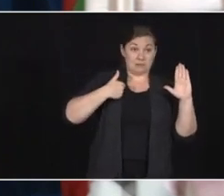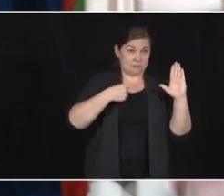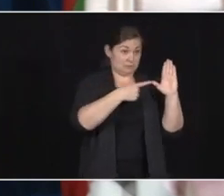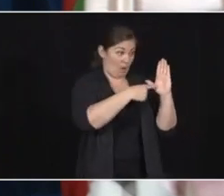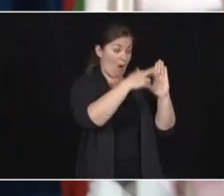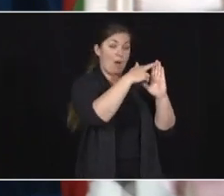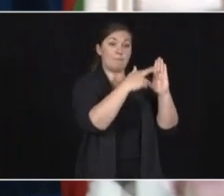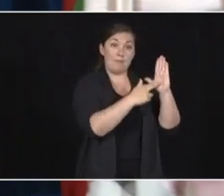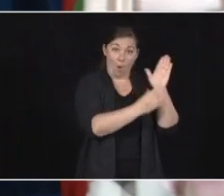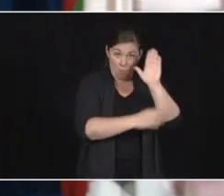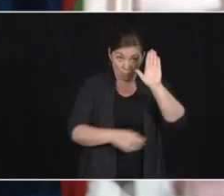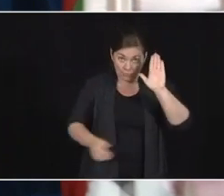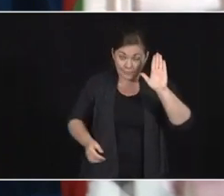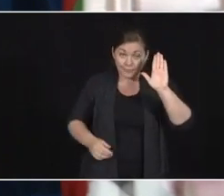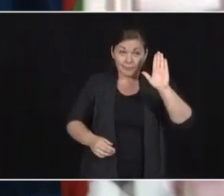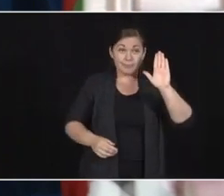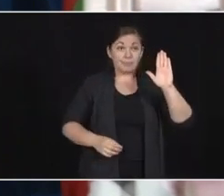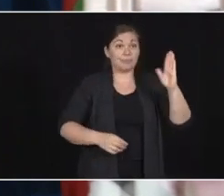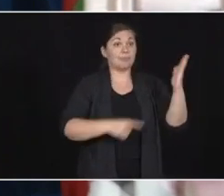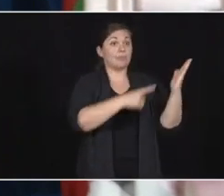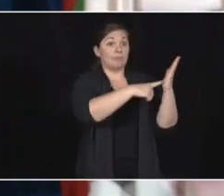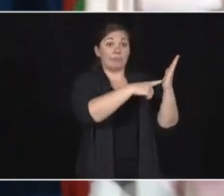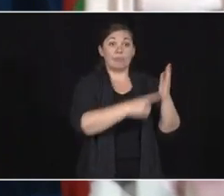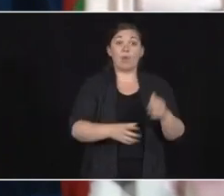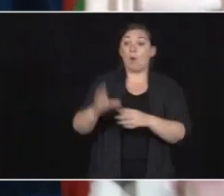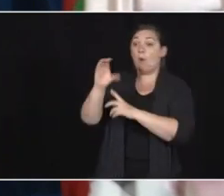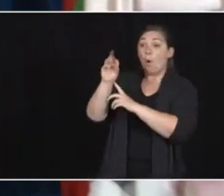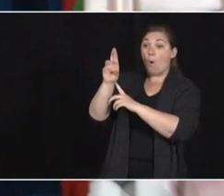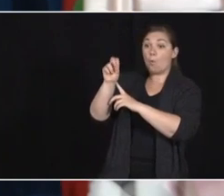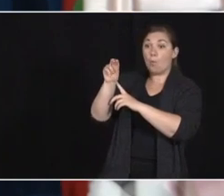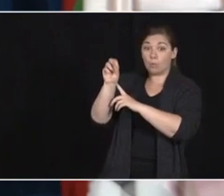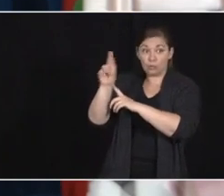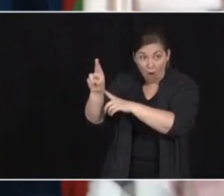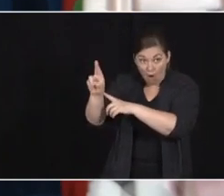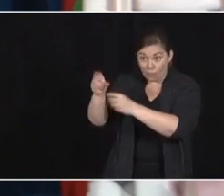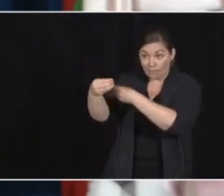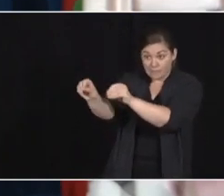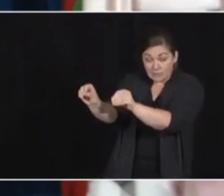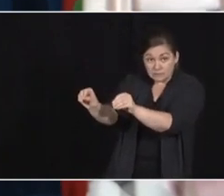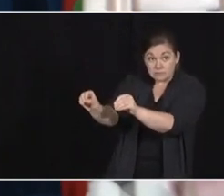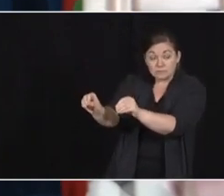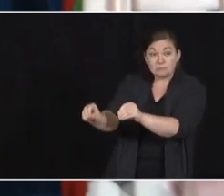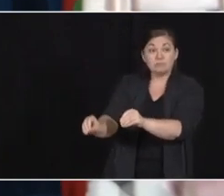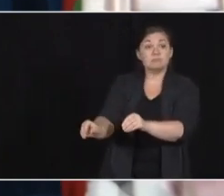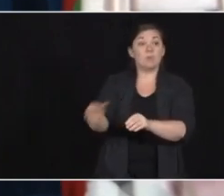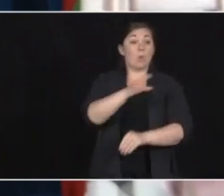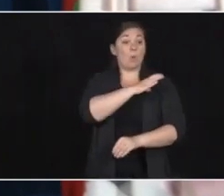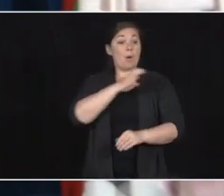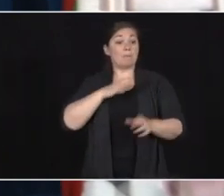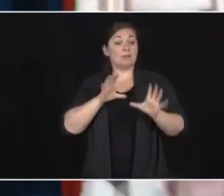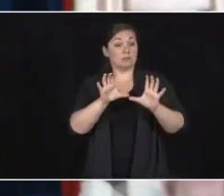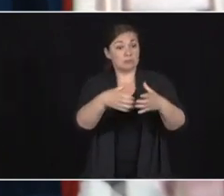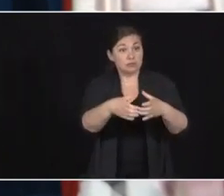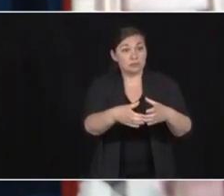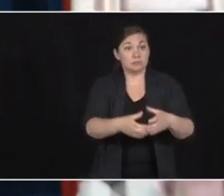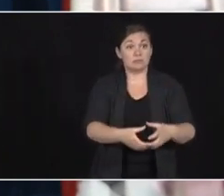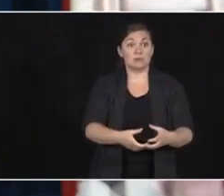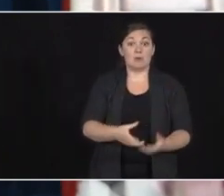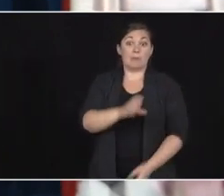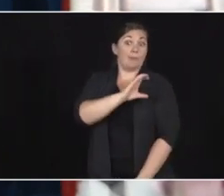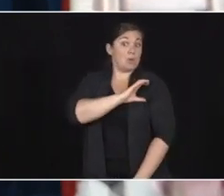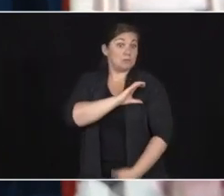through the Coroner's Office, through the police, through an independent commission. I think we're going to cover every